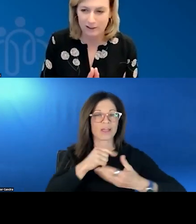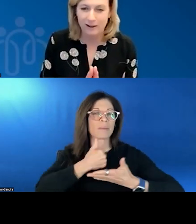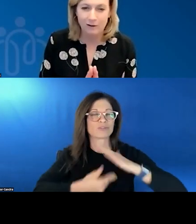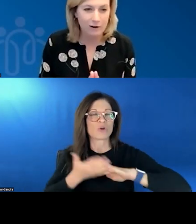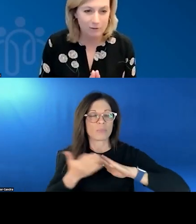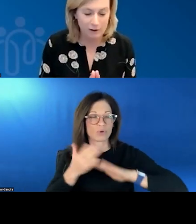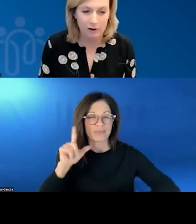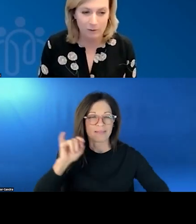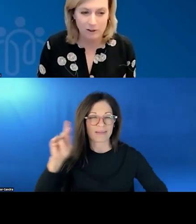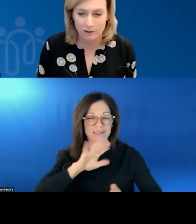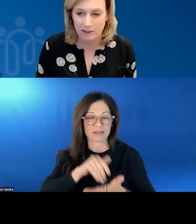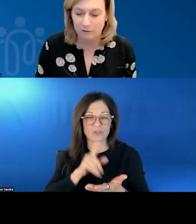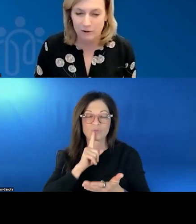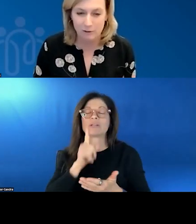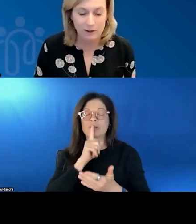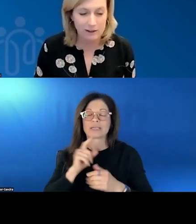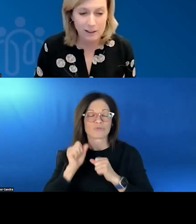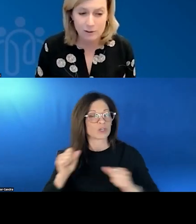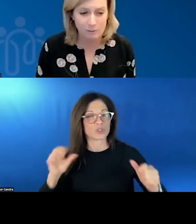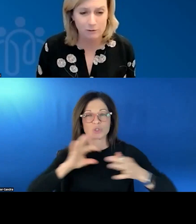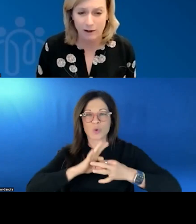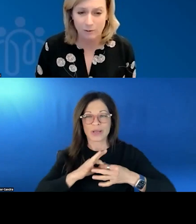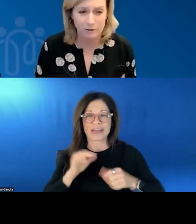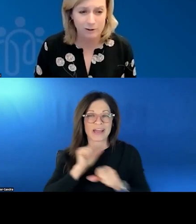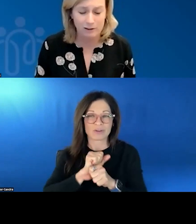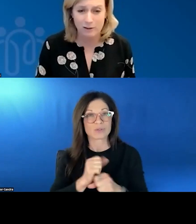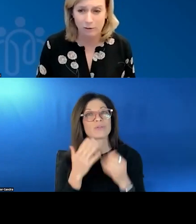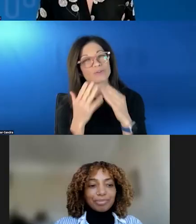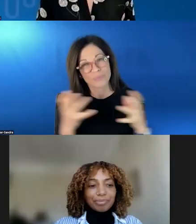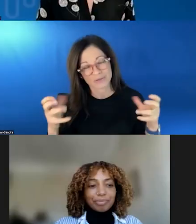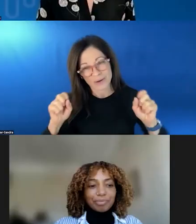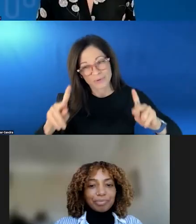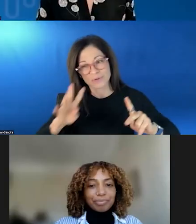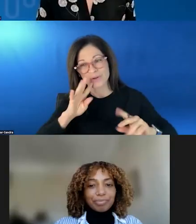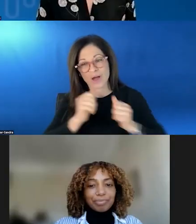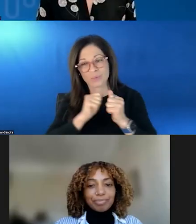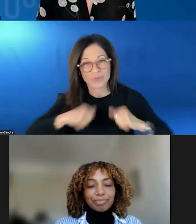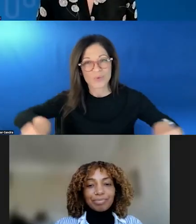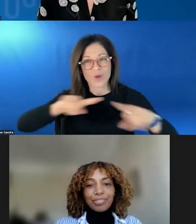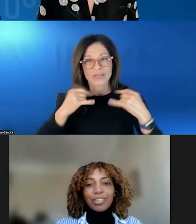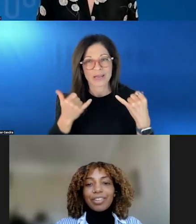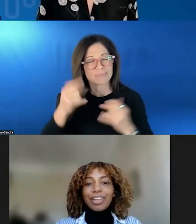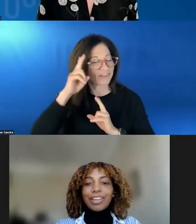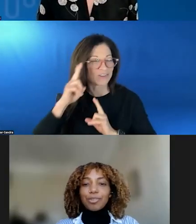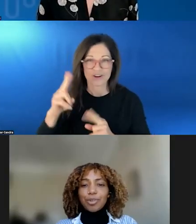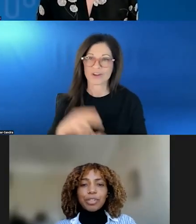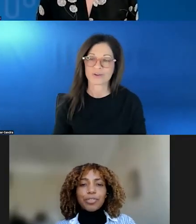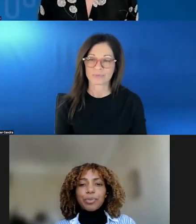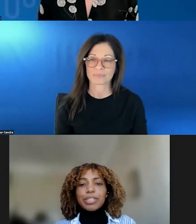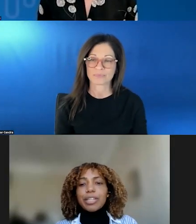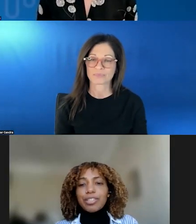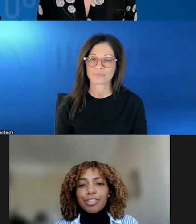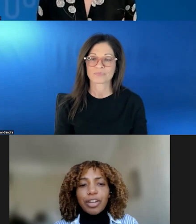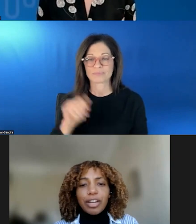joint, very, very, very much a joint effort. So thank you so much for the opportunity to talk with all of you today. It's quite an honor. Thank you so much for